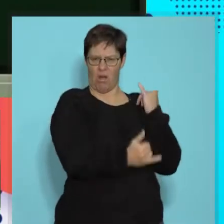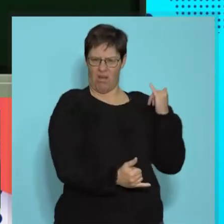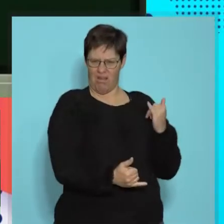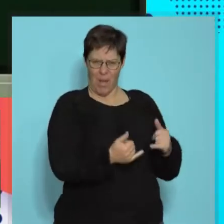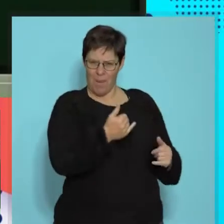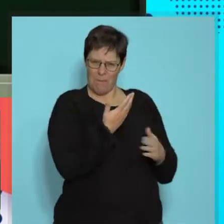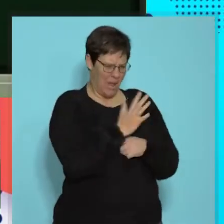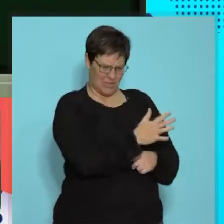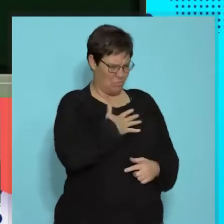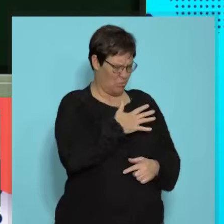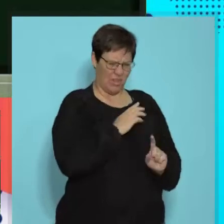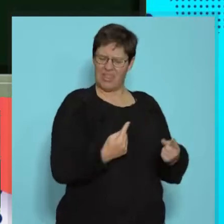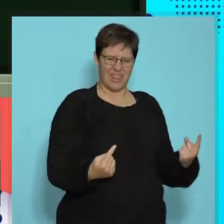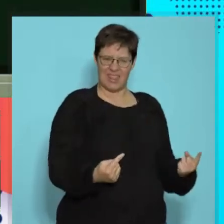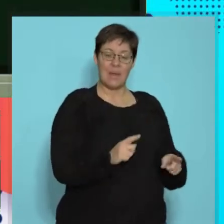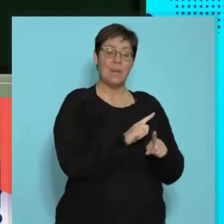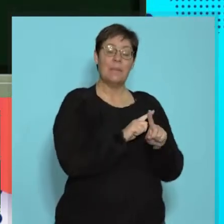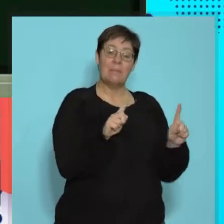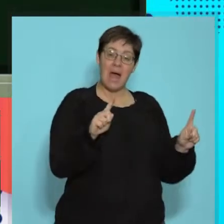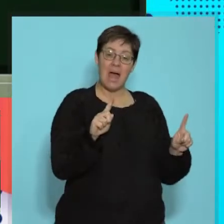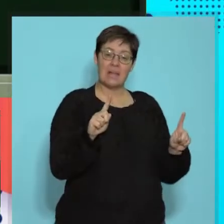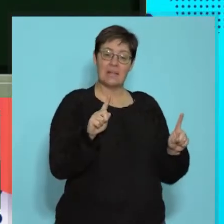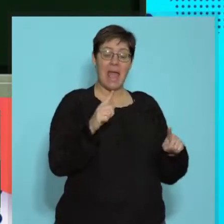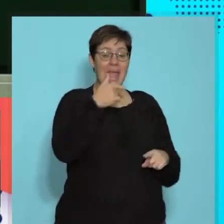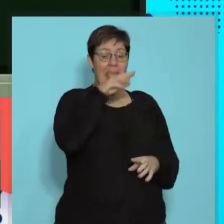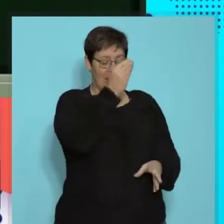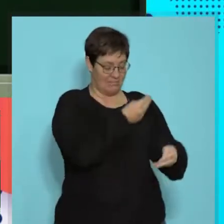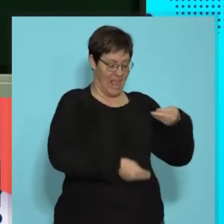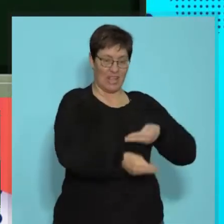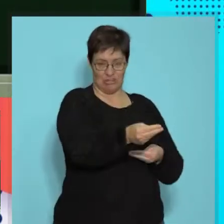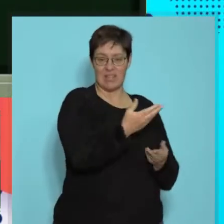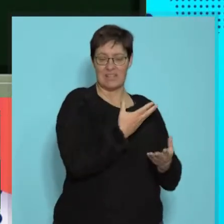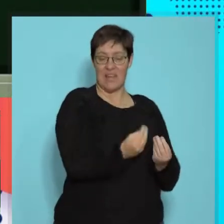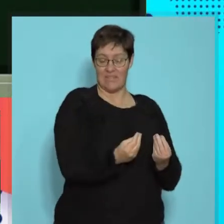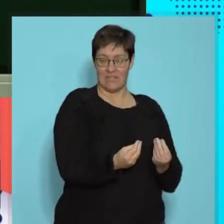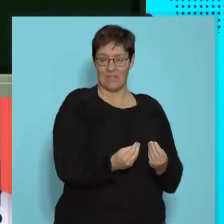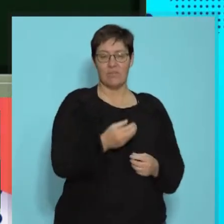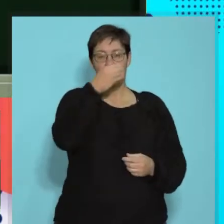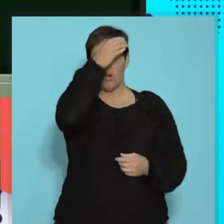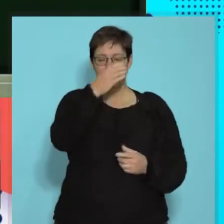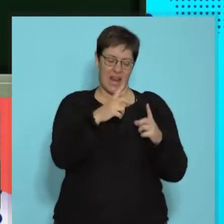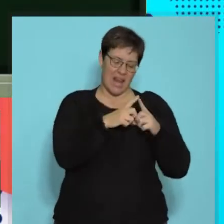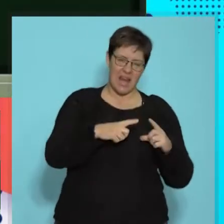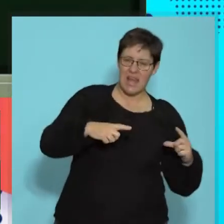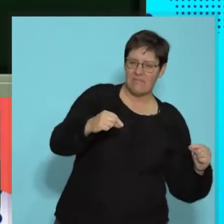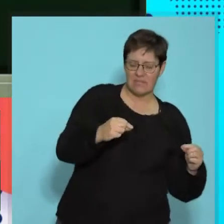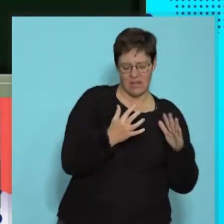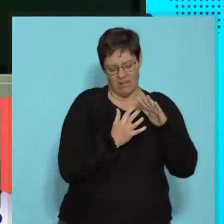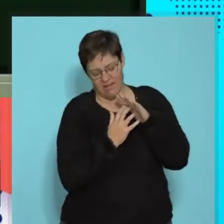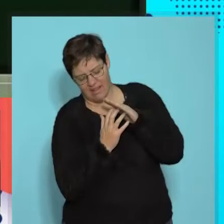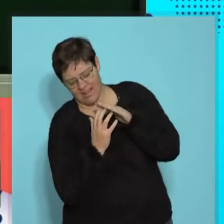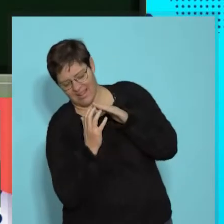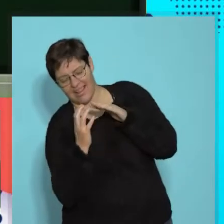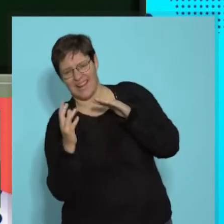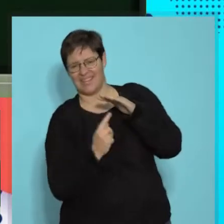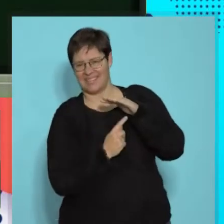breathe, but they are able to exchange gases. And we looked at that whole concept of leaves, right, and little